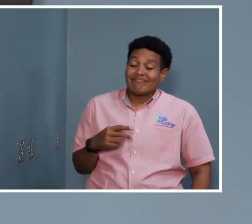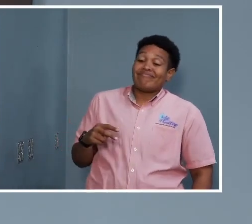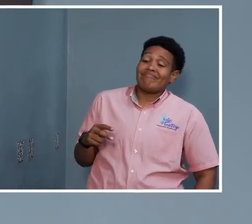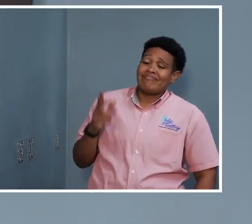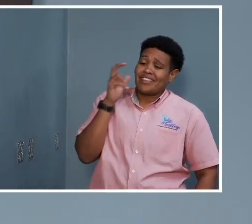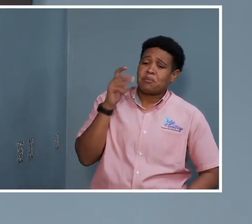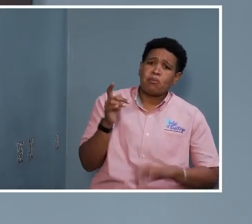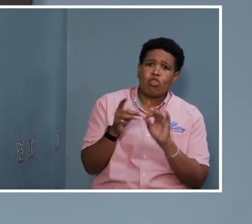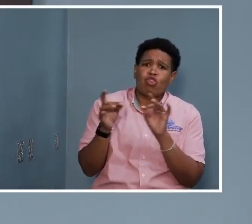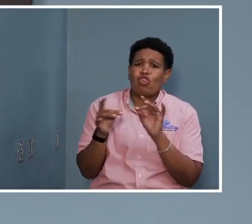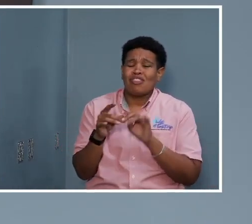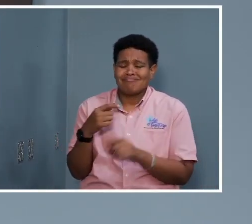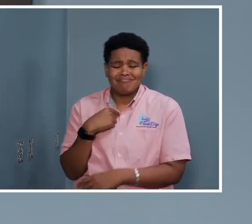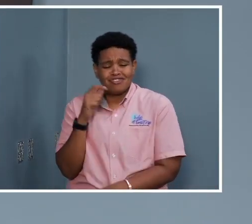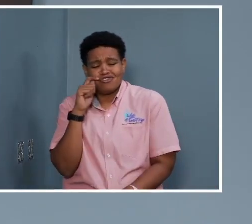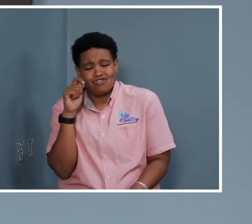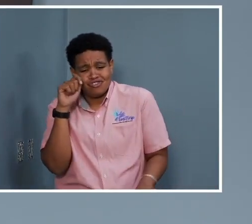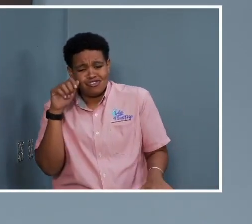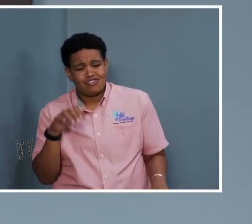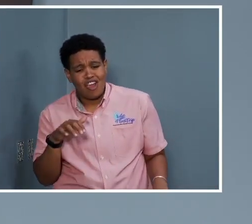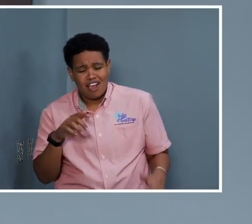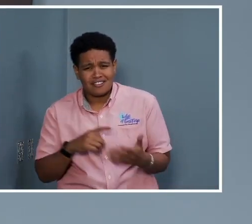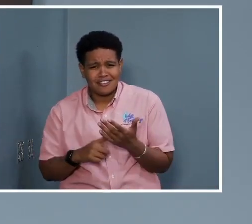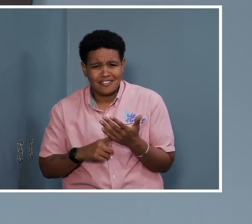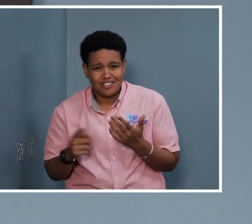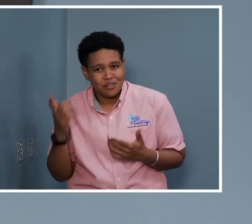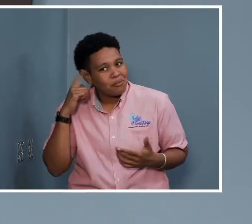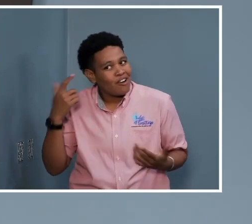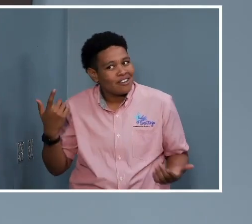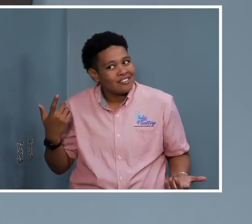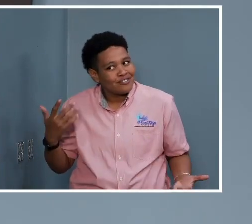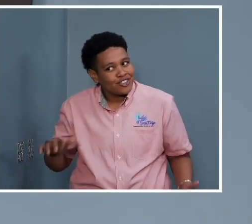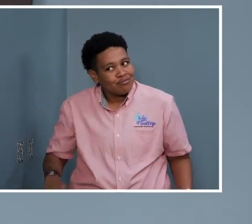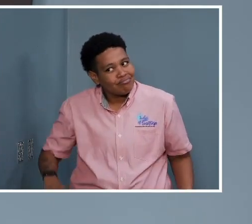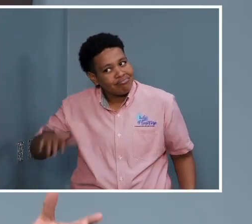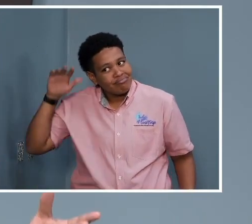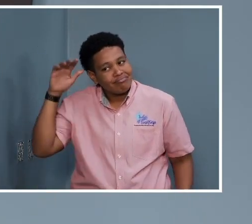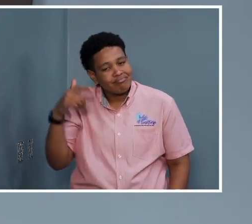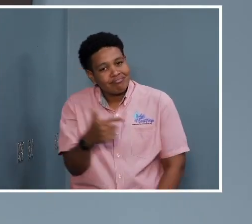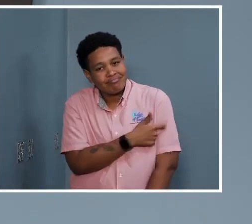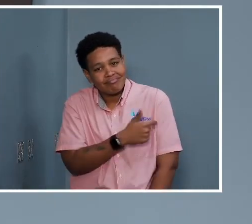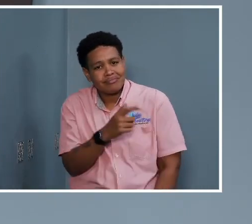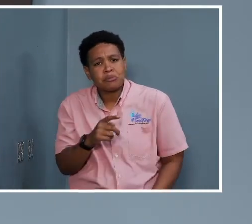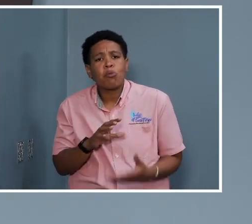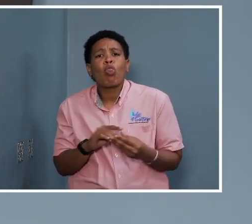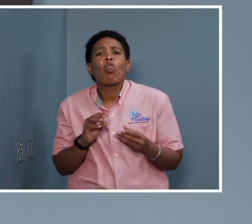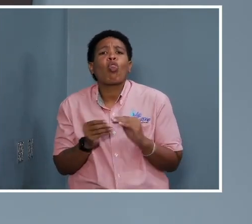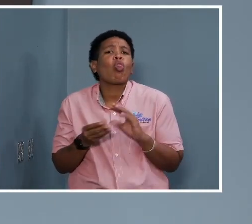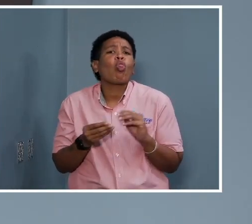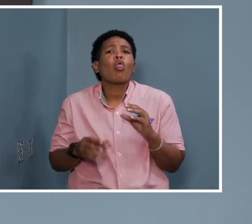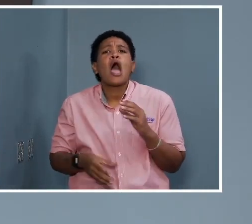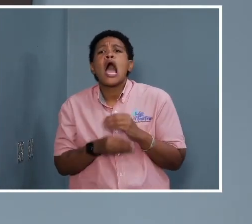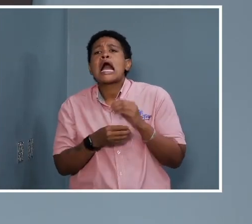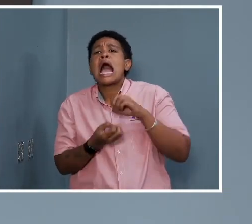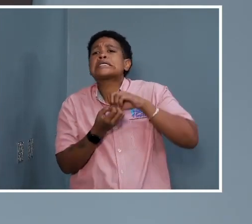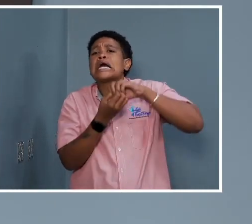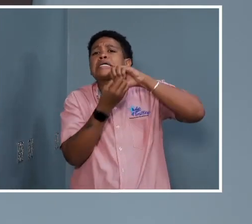see the discussions and the propaganda, some of them,